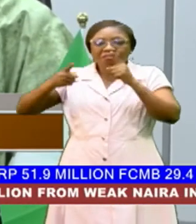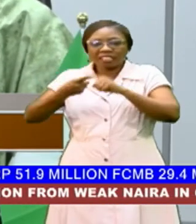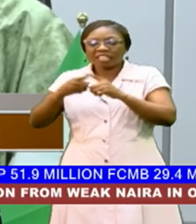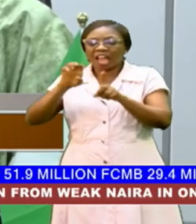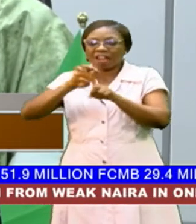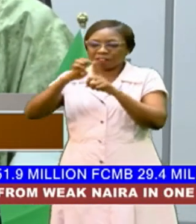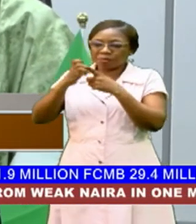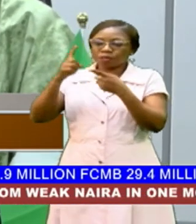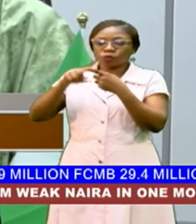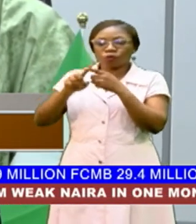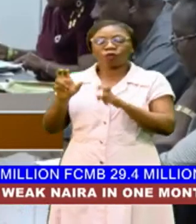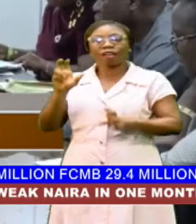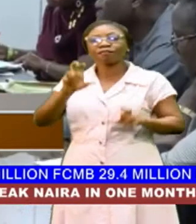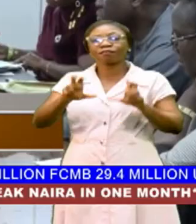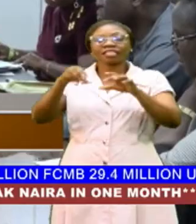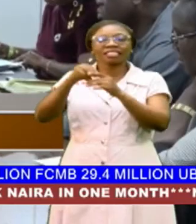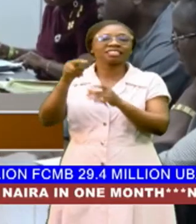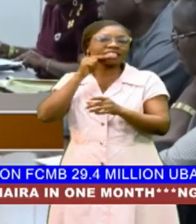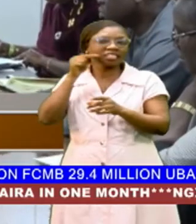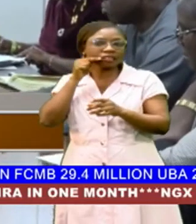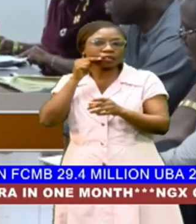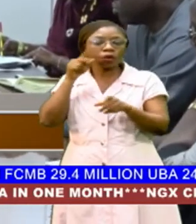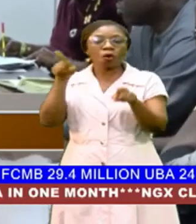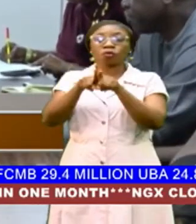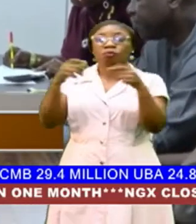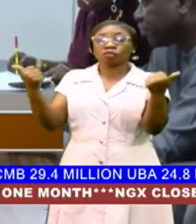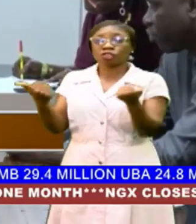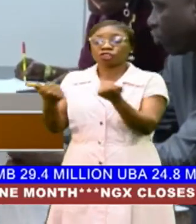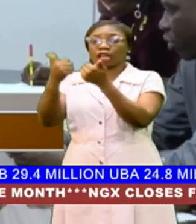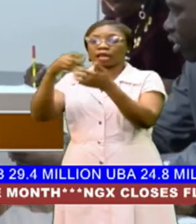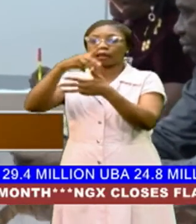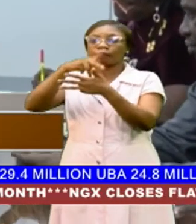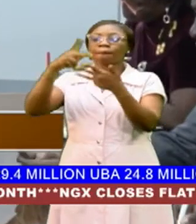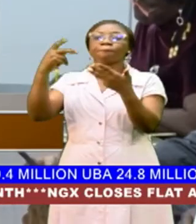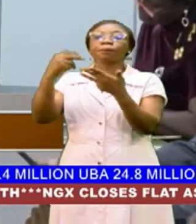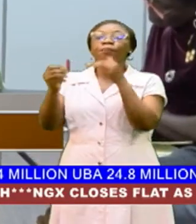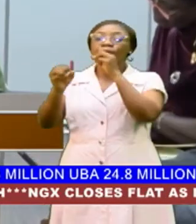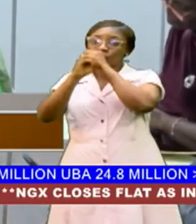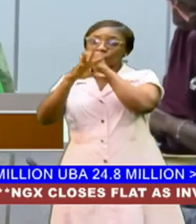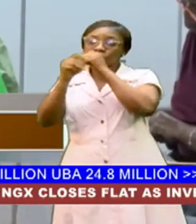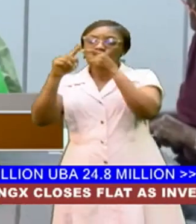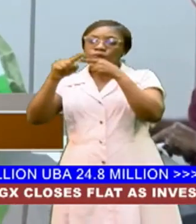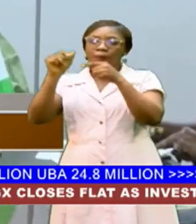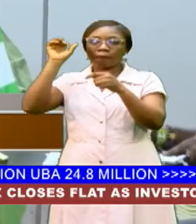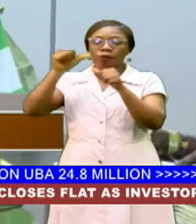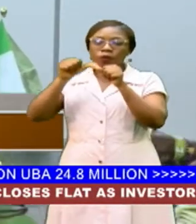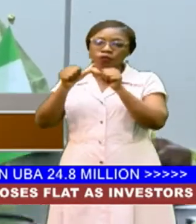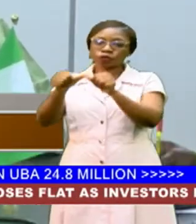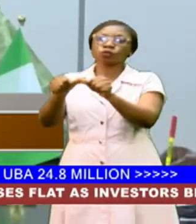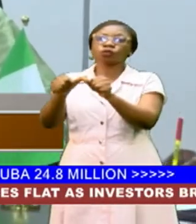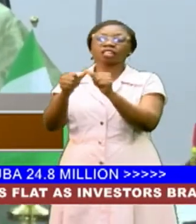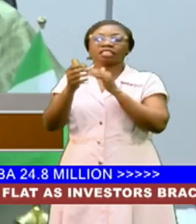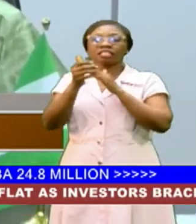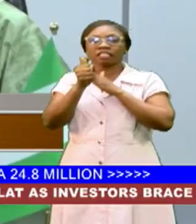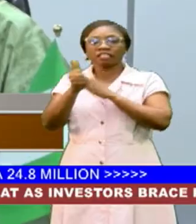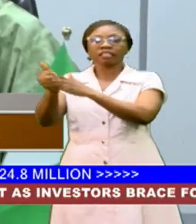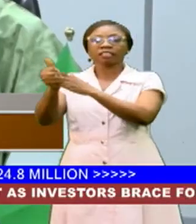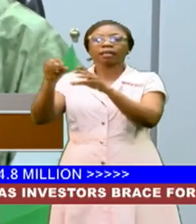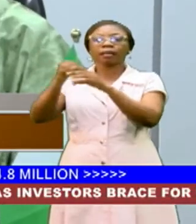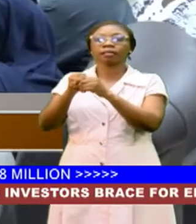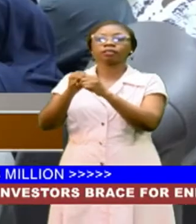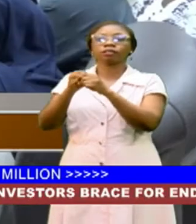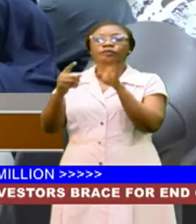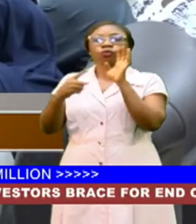in Nigeria at this time. He challenged public broadcasters to maintain their lead in discharging their mandate of